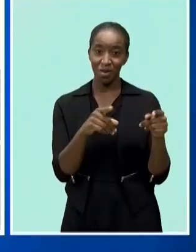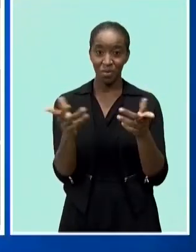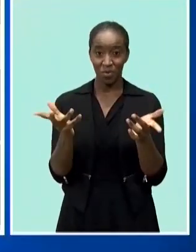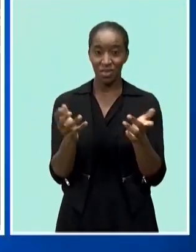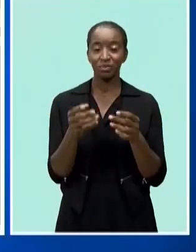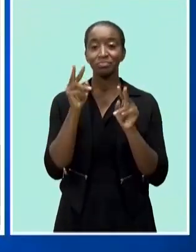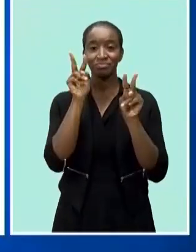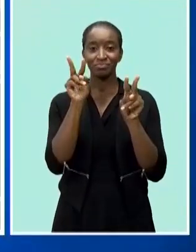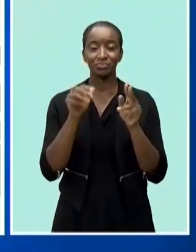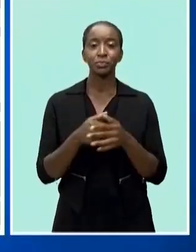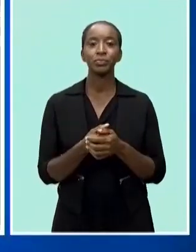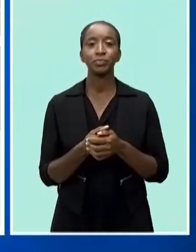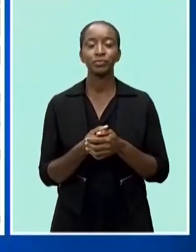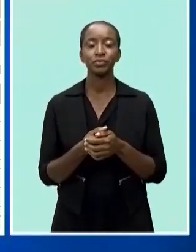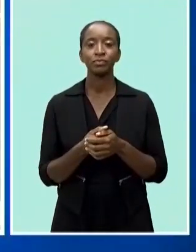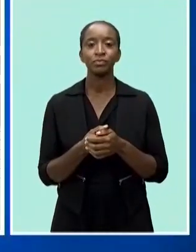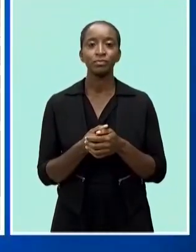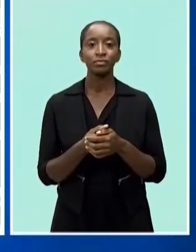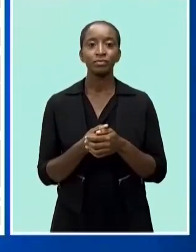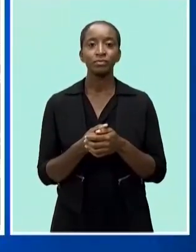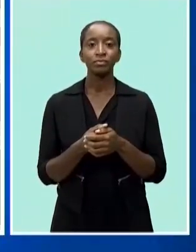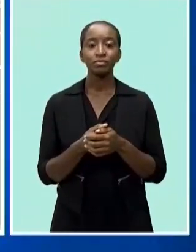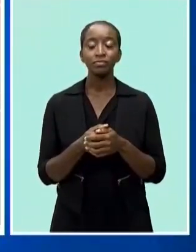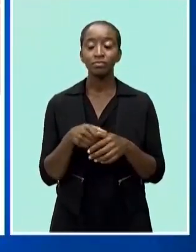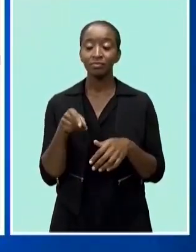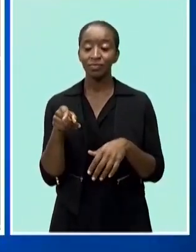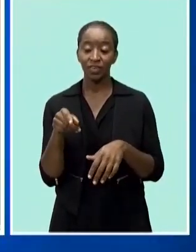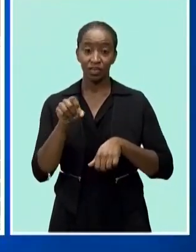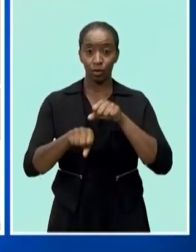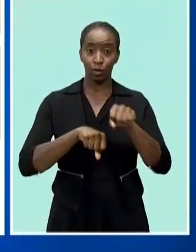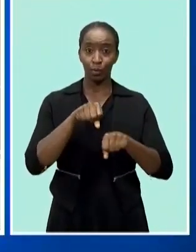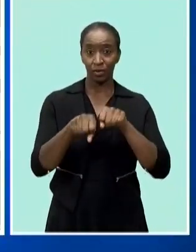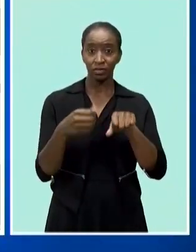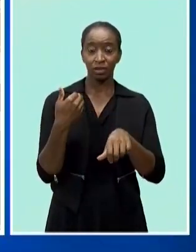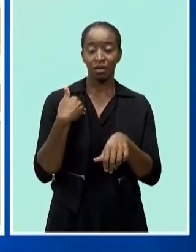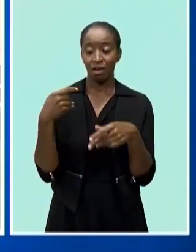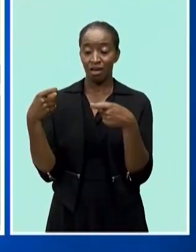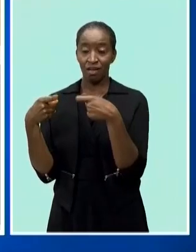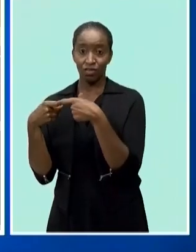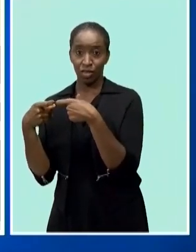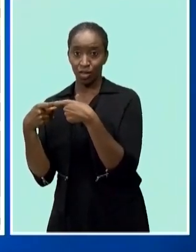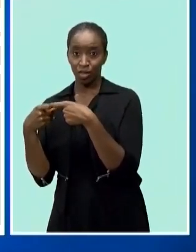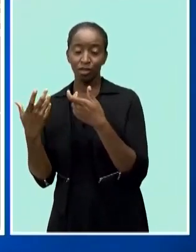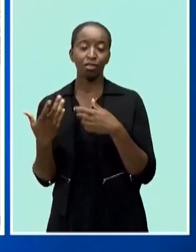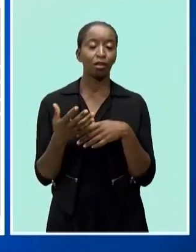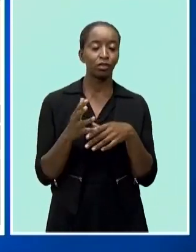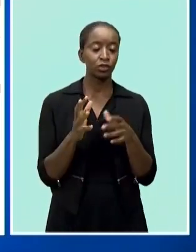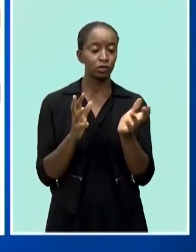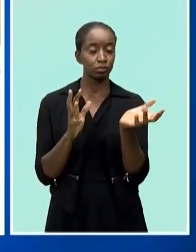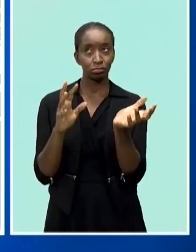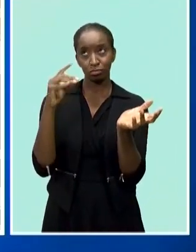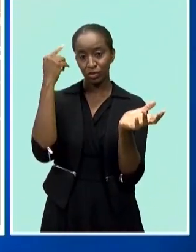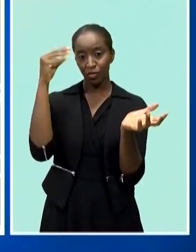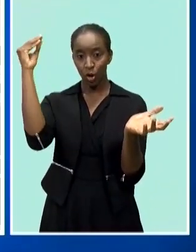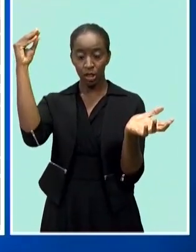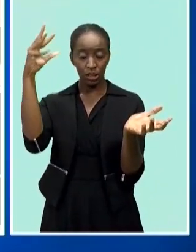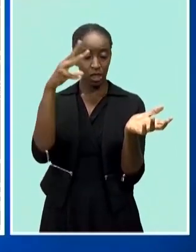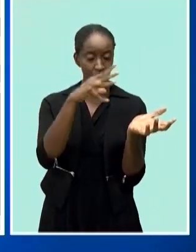slow phone using electric motor on his bicycle, solar charge controller, solar